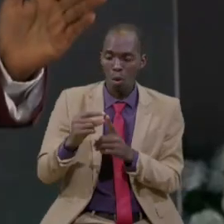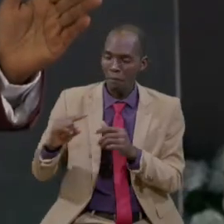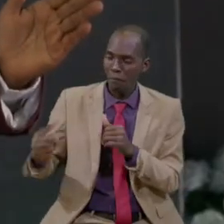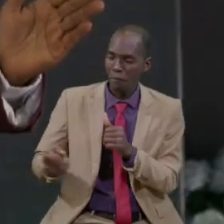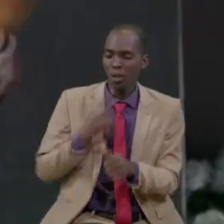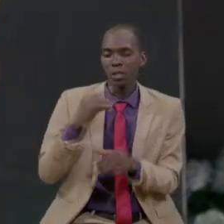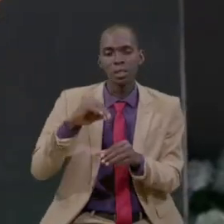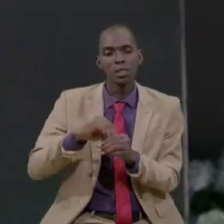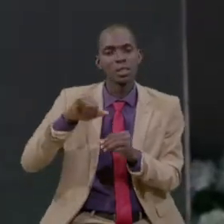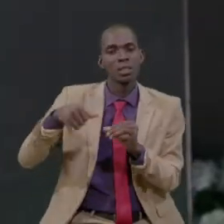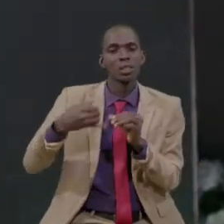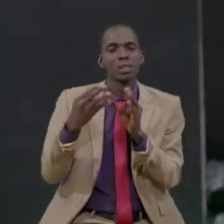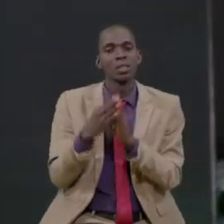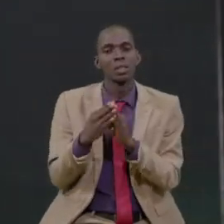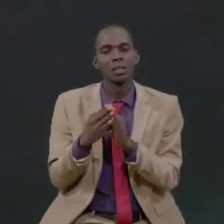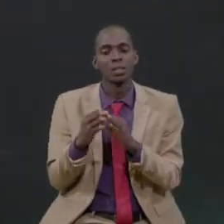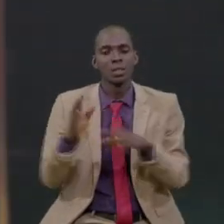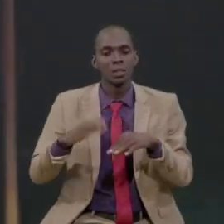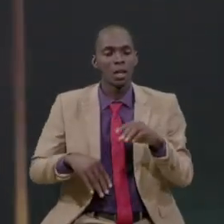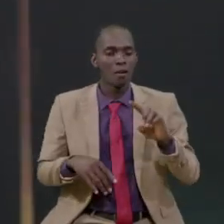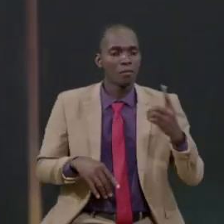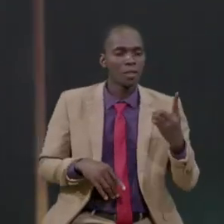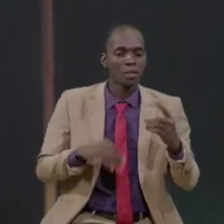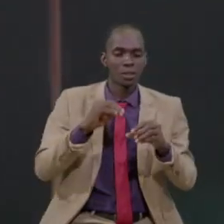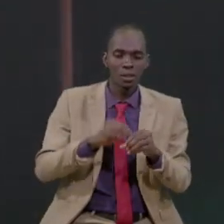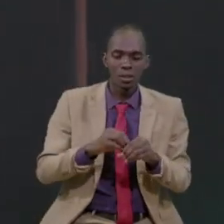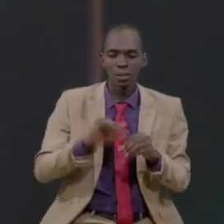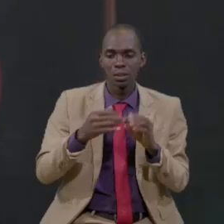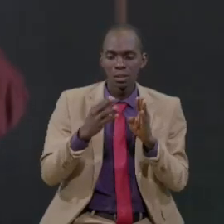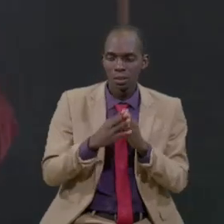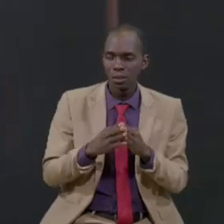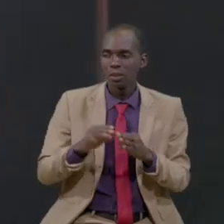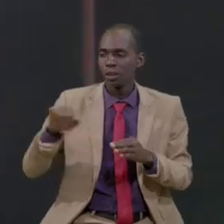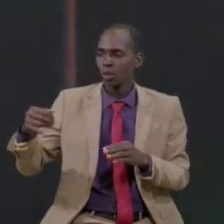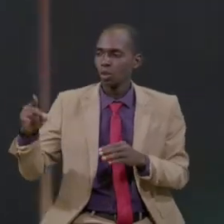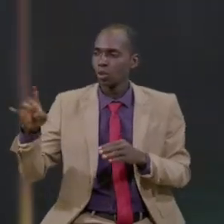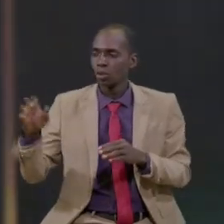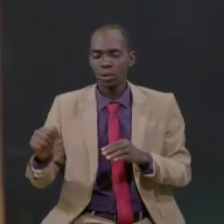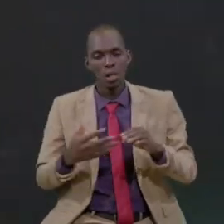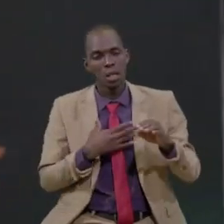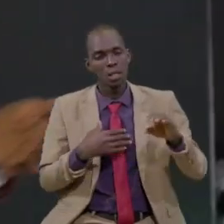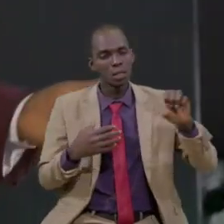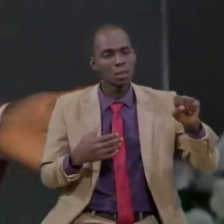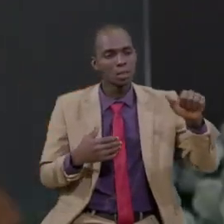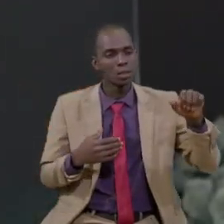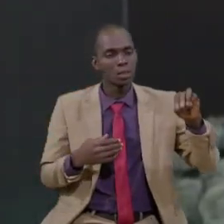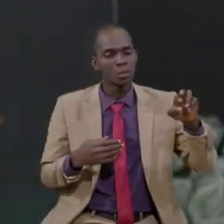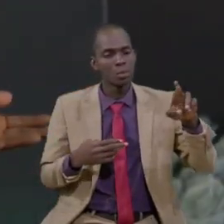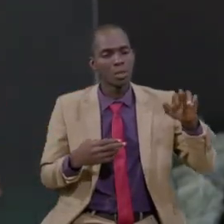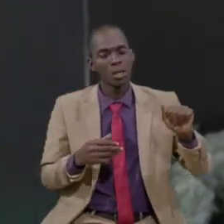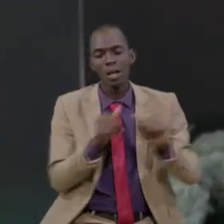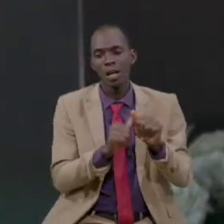in Jerusalem and Judea and Samaria to the uttermost part of the earth, if you say, well, we've not